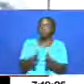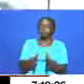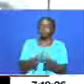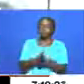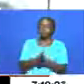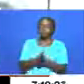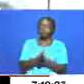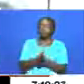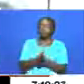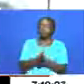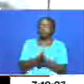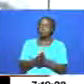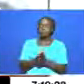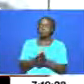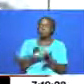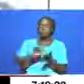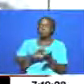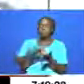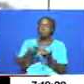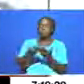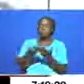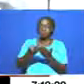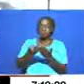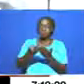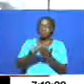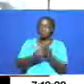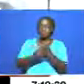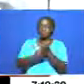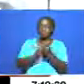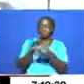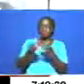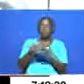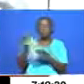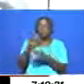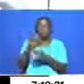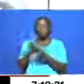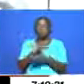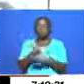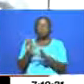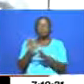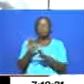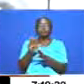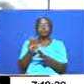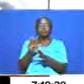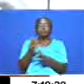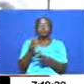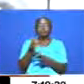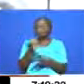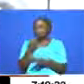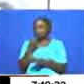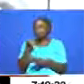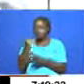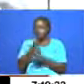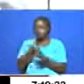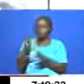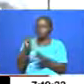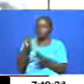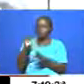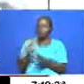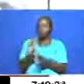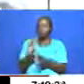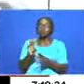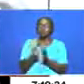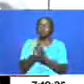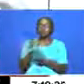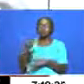Fund support, we are able to put all clients with multiple drug-resistant TB under NHIF cover so that they are able